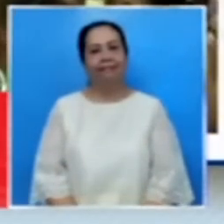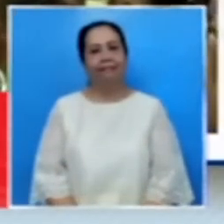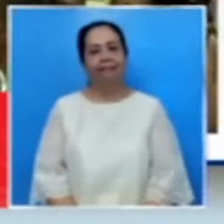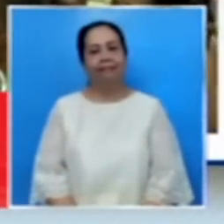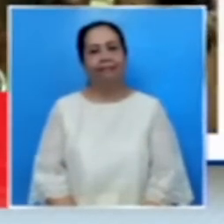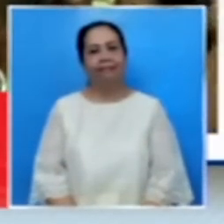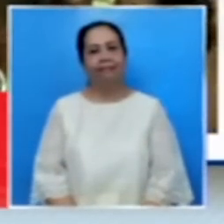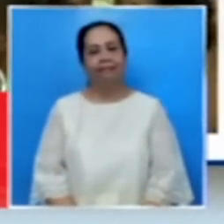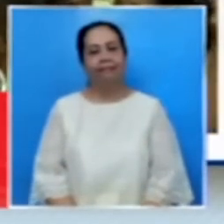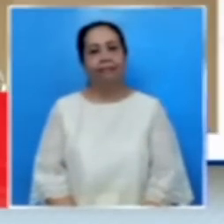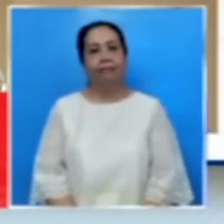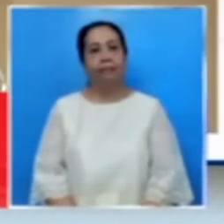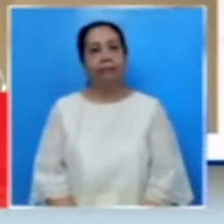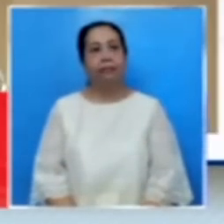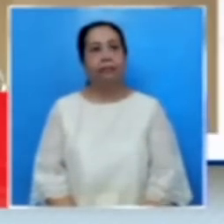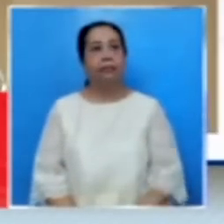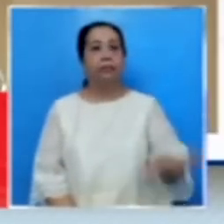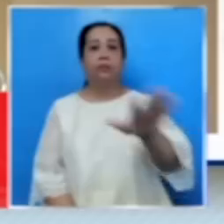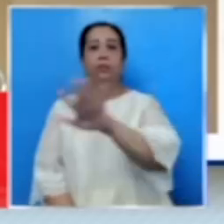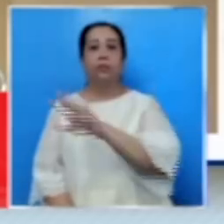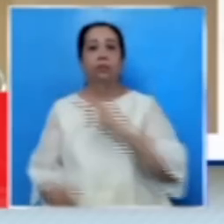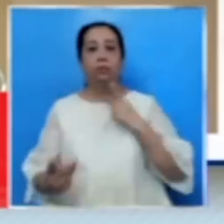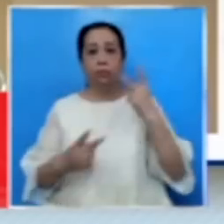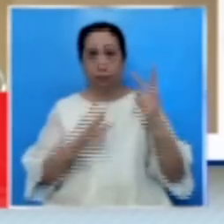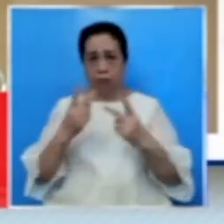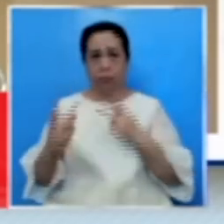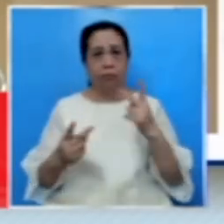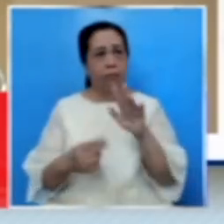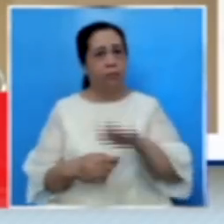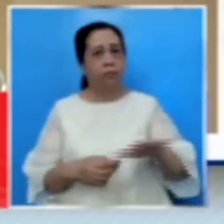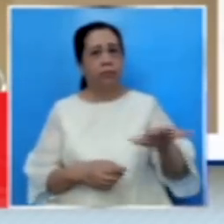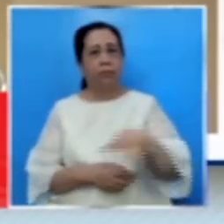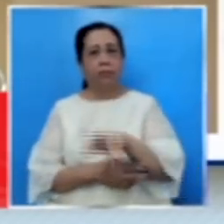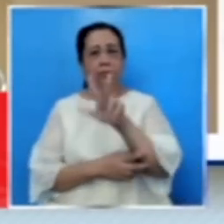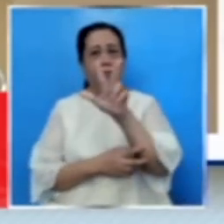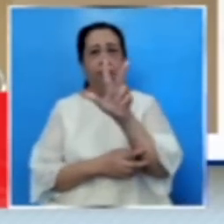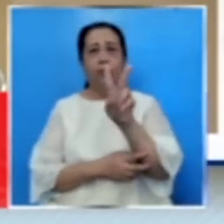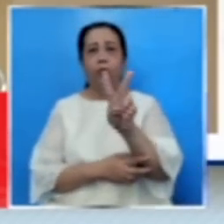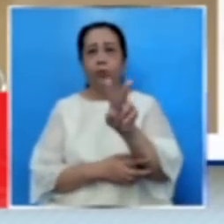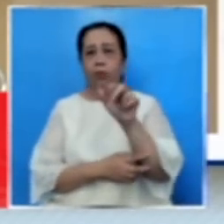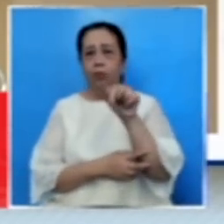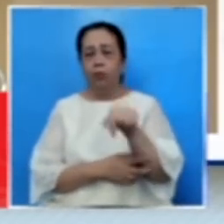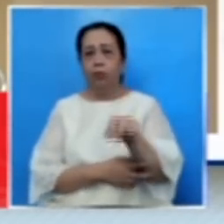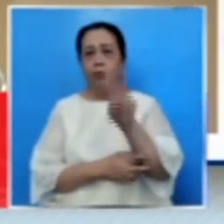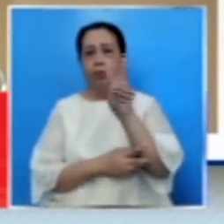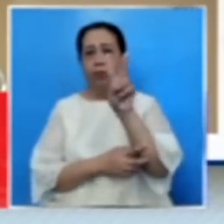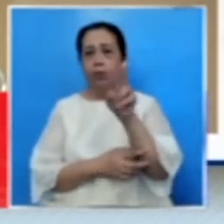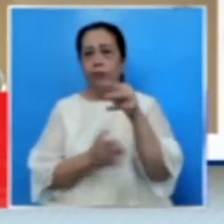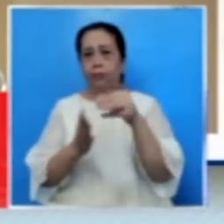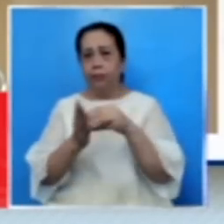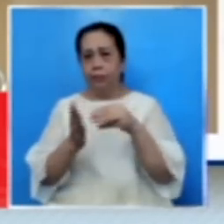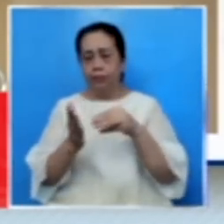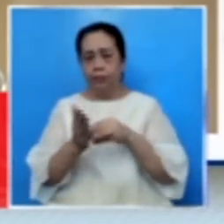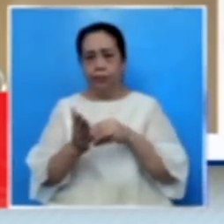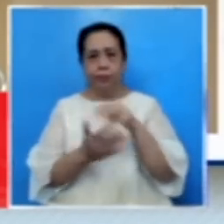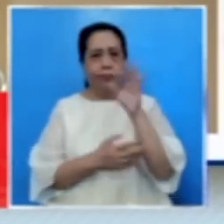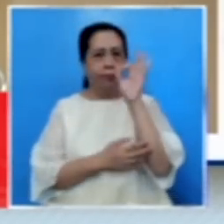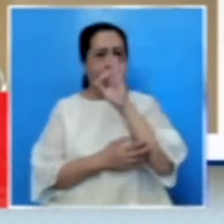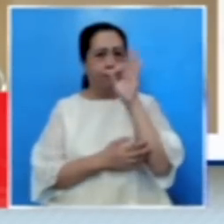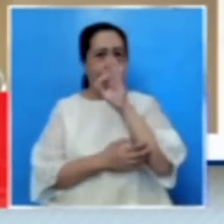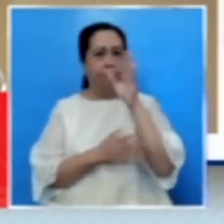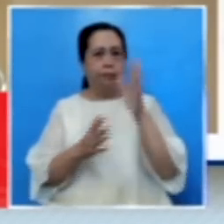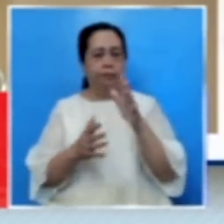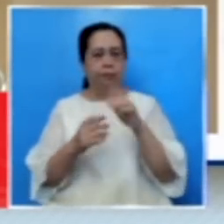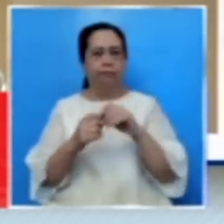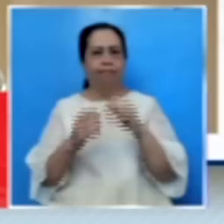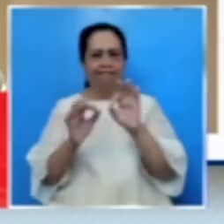The voice of 32.2 million Filipinos was loud